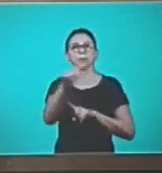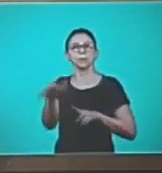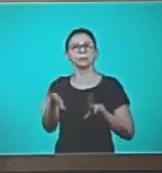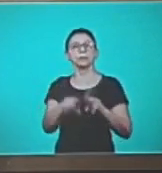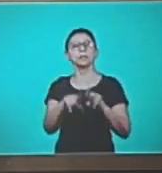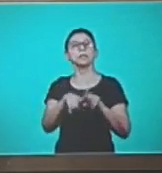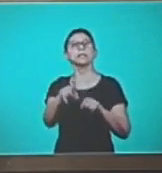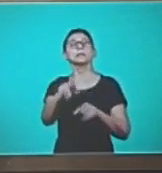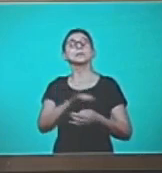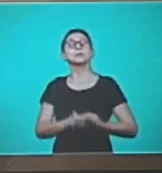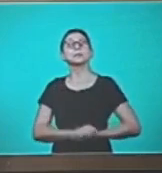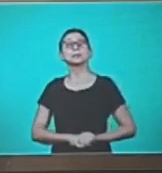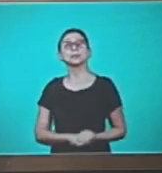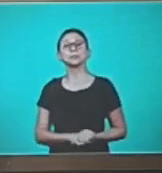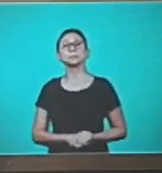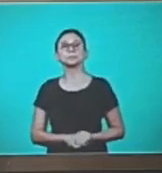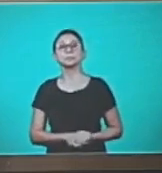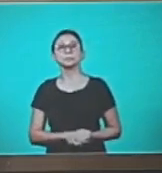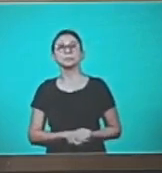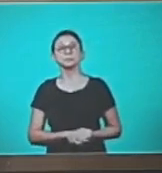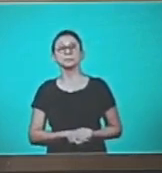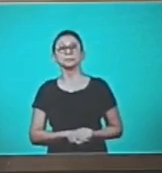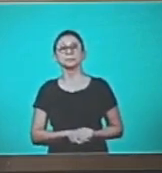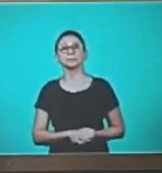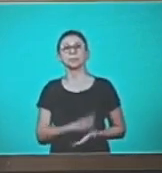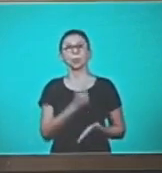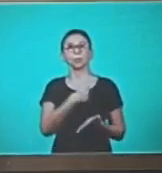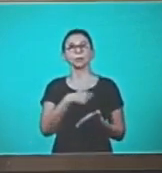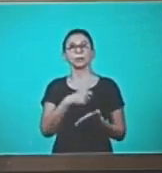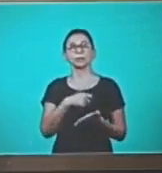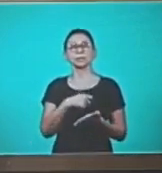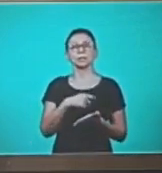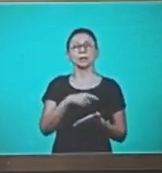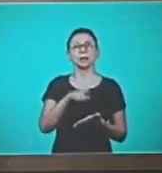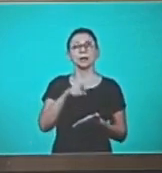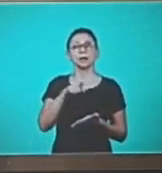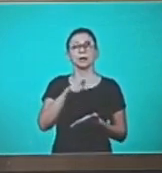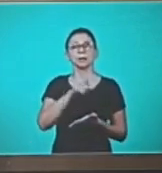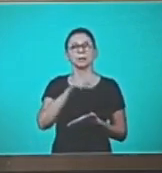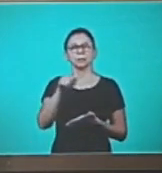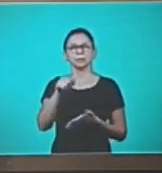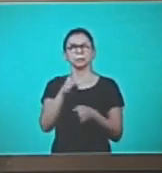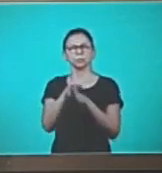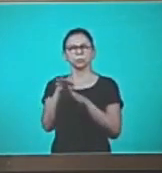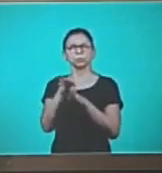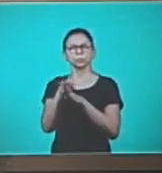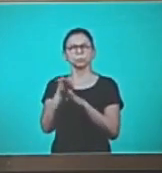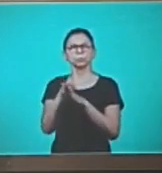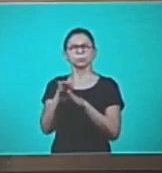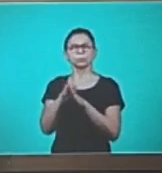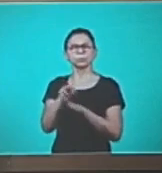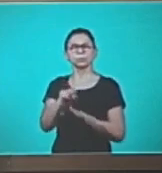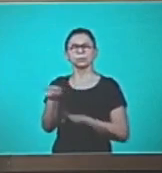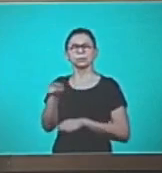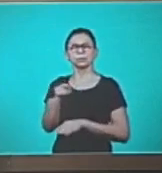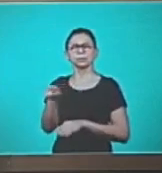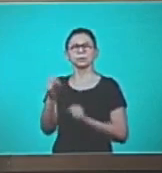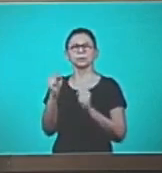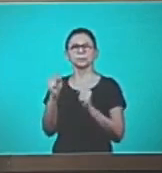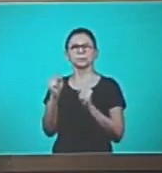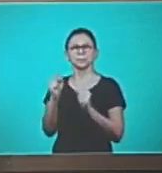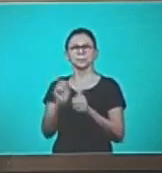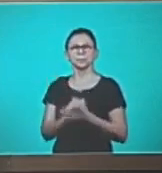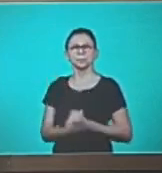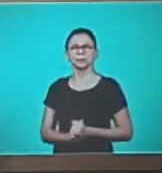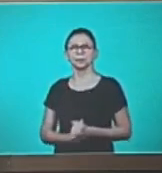place, I'm going to give you the homework, but I'm going to send you a couple of instructions and guidelines so that